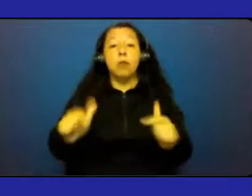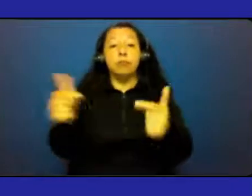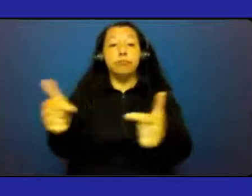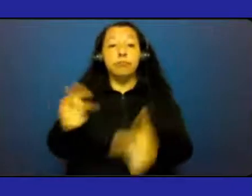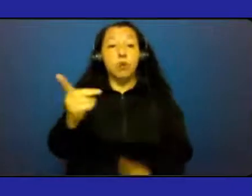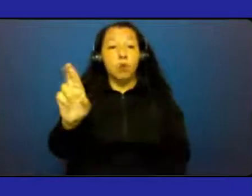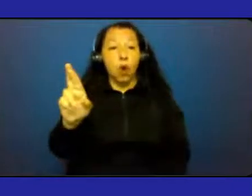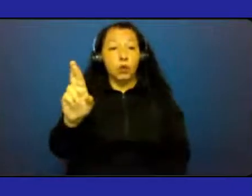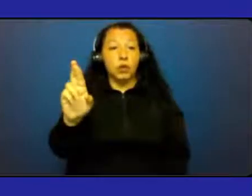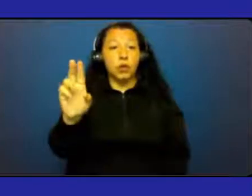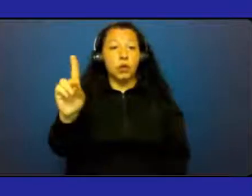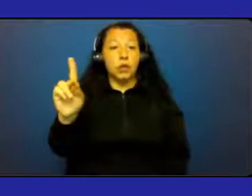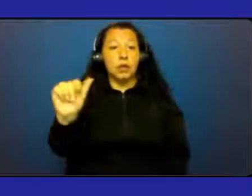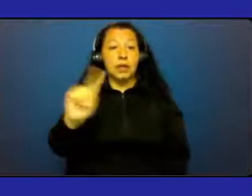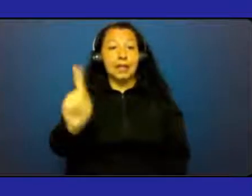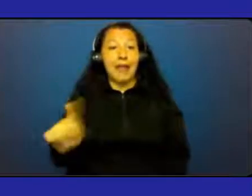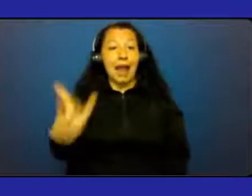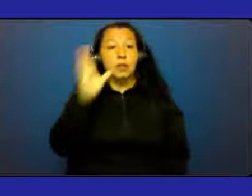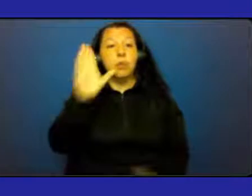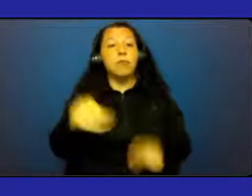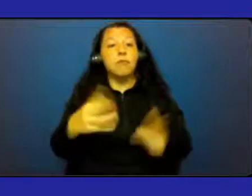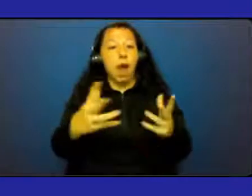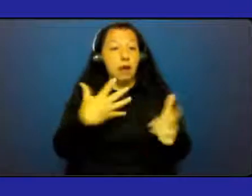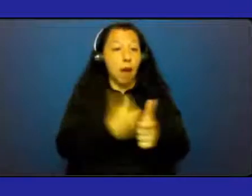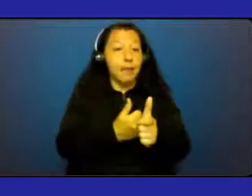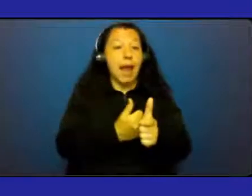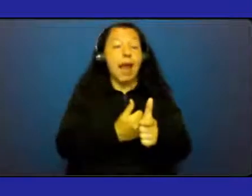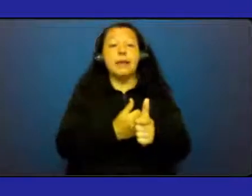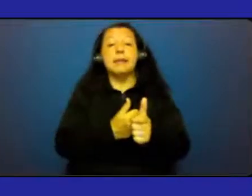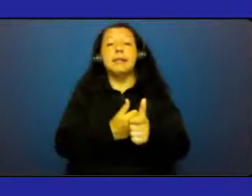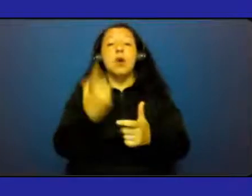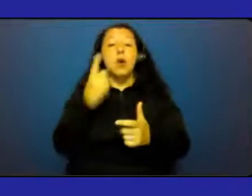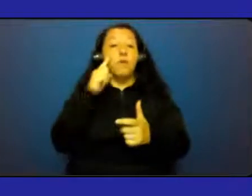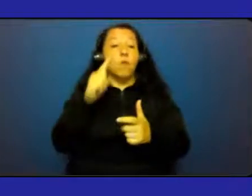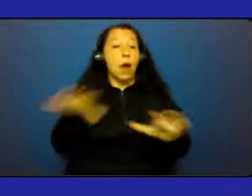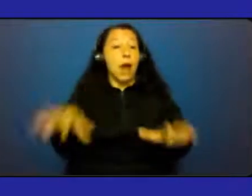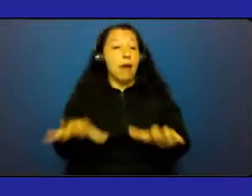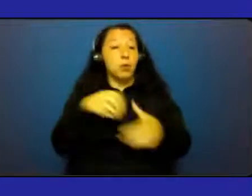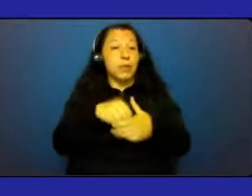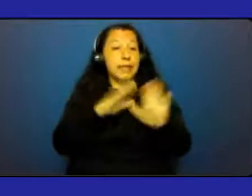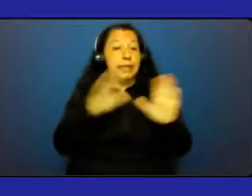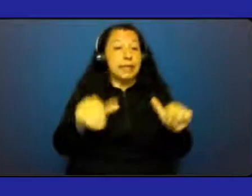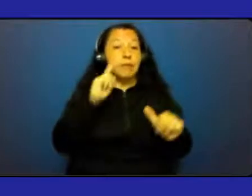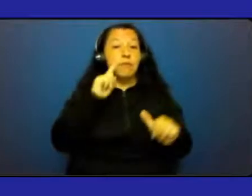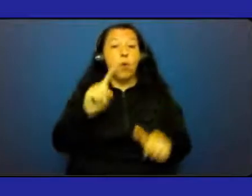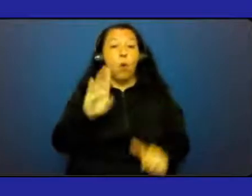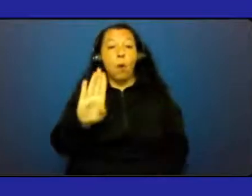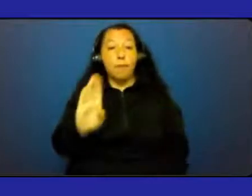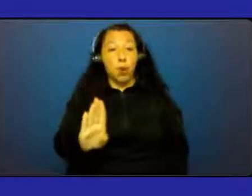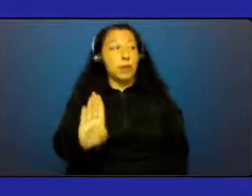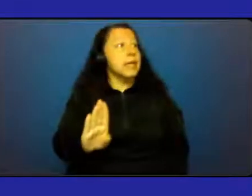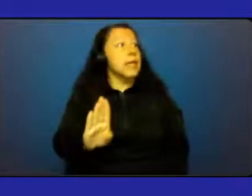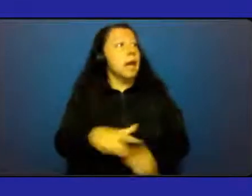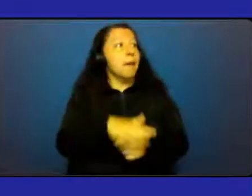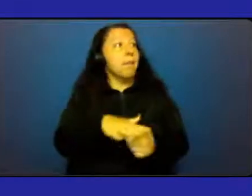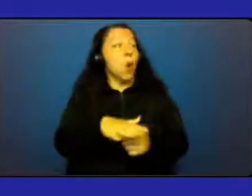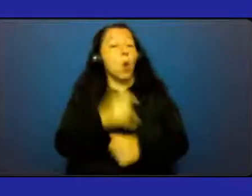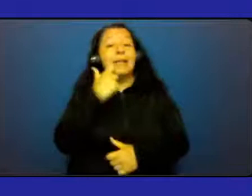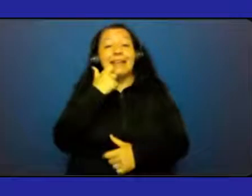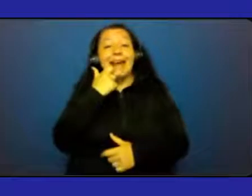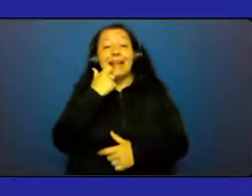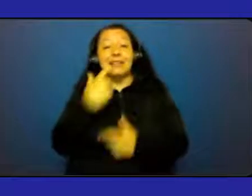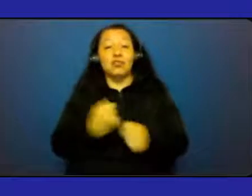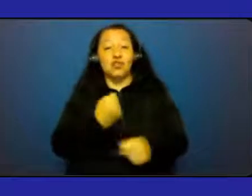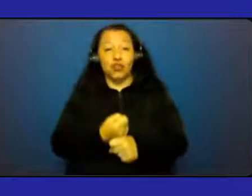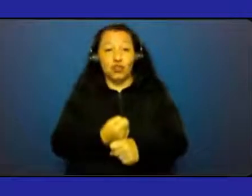to provide an update on the activities of the system in the Borough of Brooklyn during the past year. Thank you so much, Frida. And